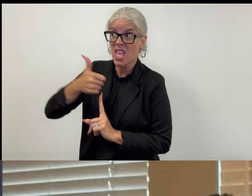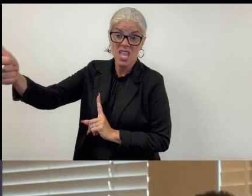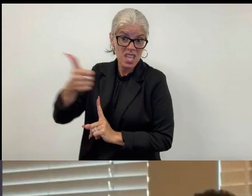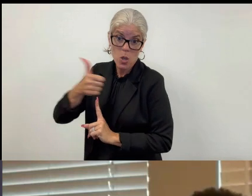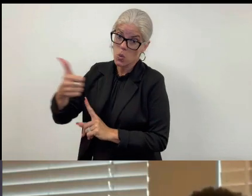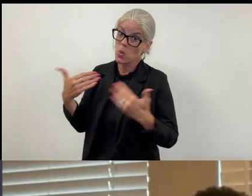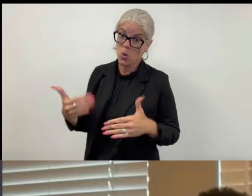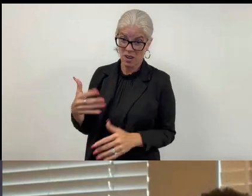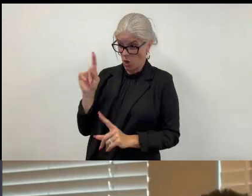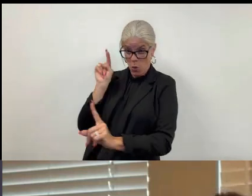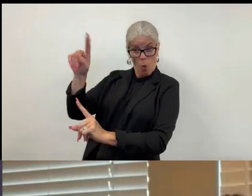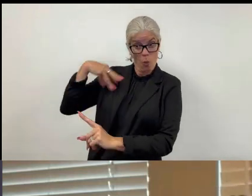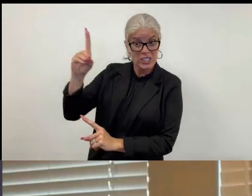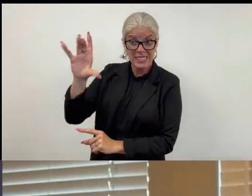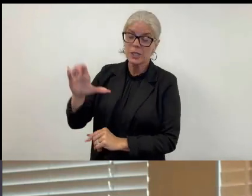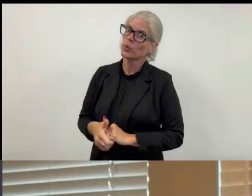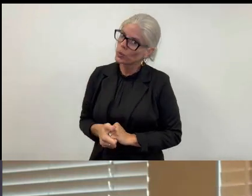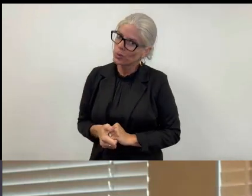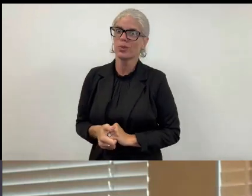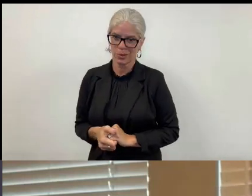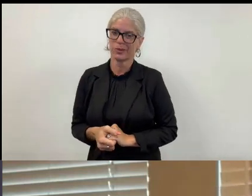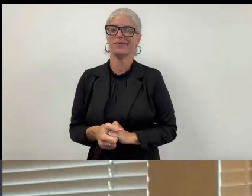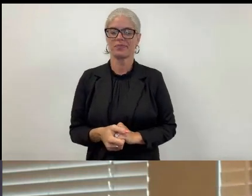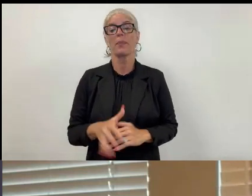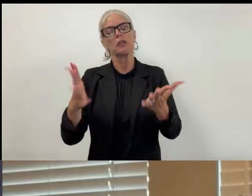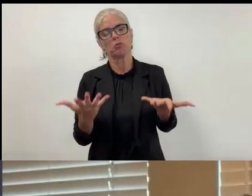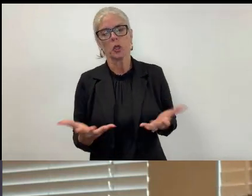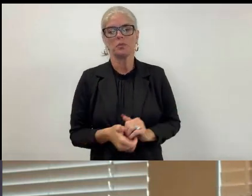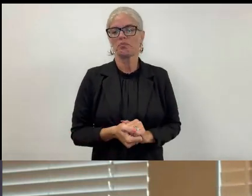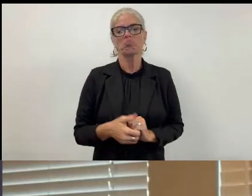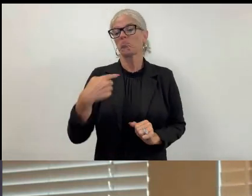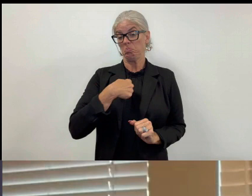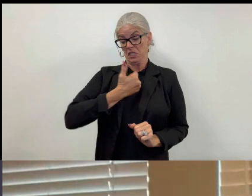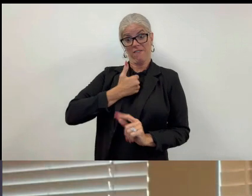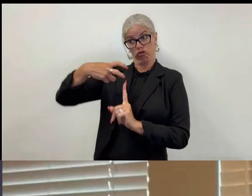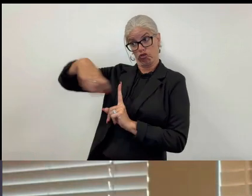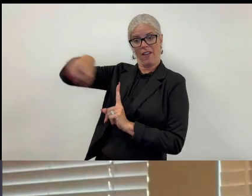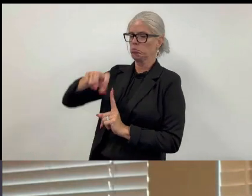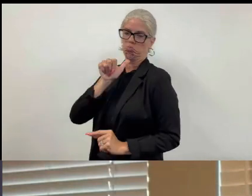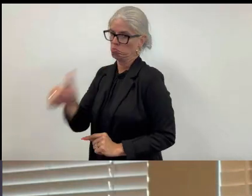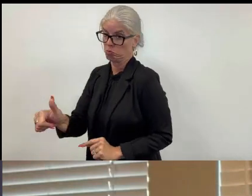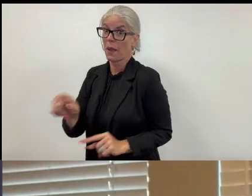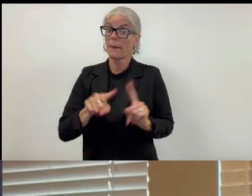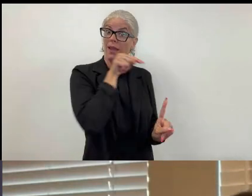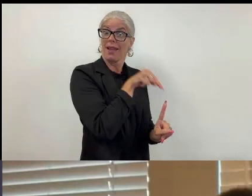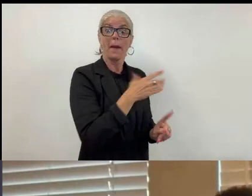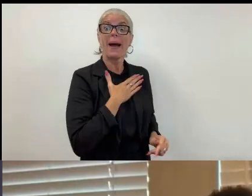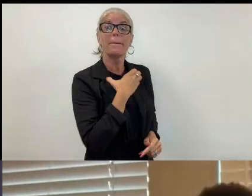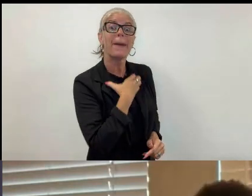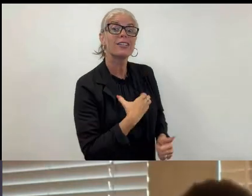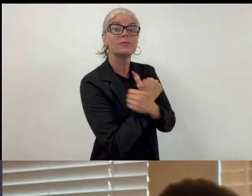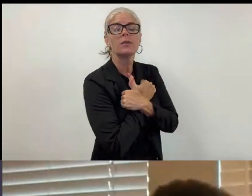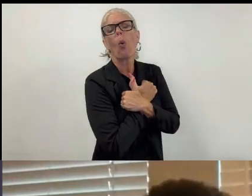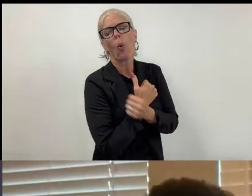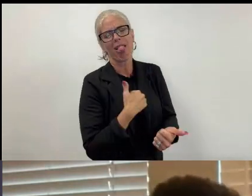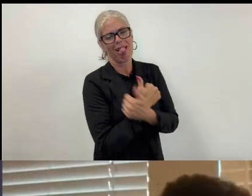3 hours on a daily basis into Washington, D.C. So not so much travel for work, but I do get to travel a little bit